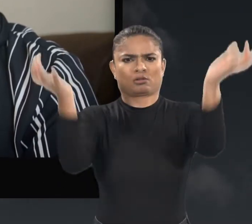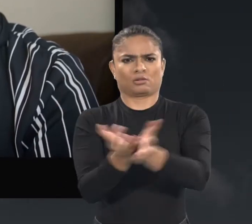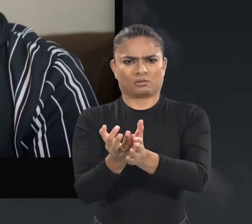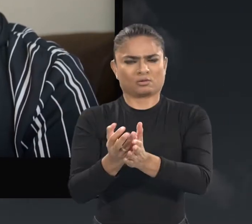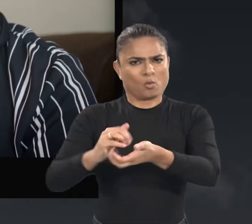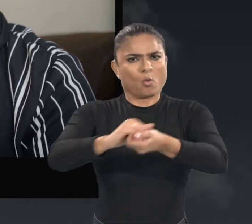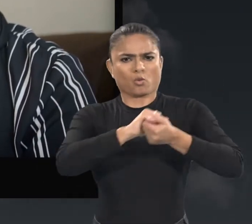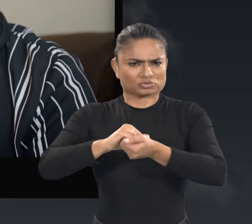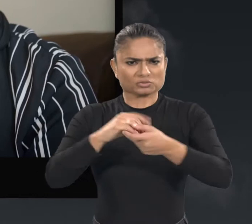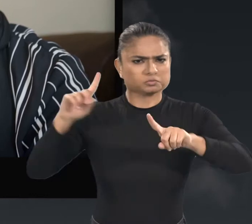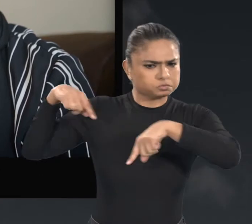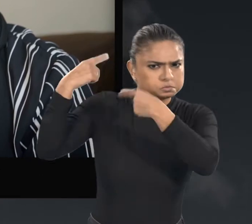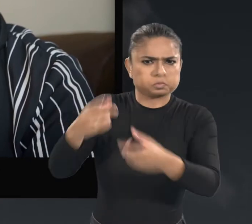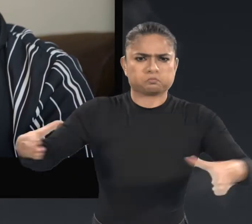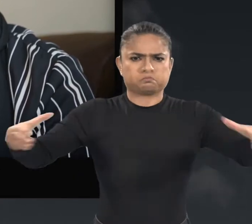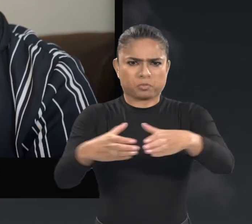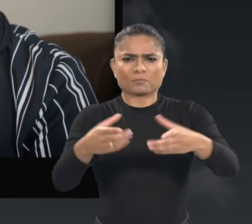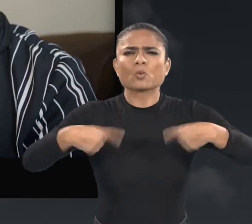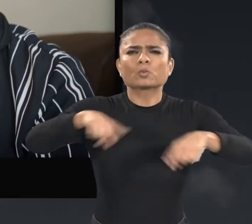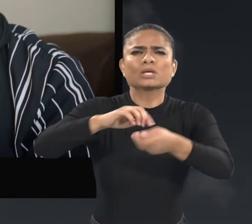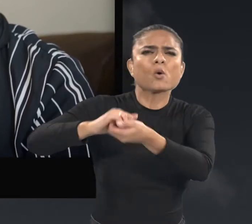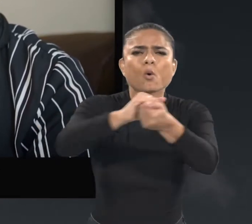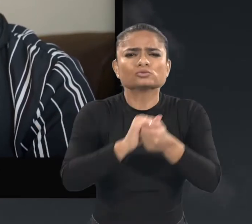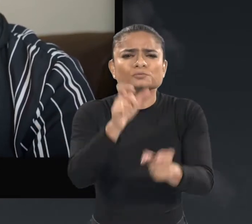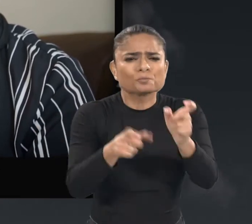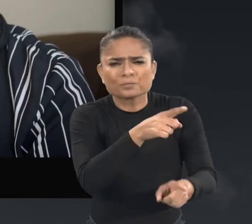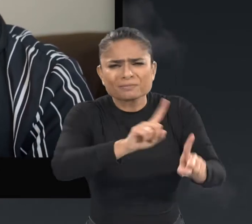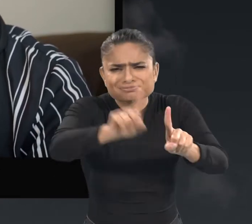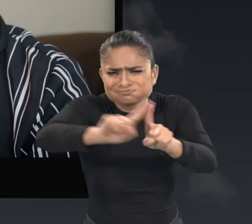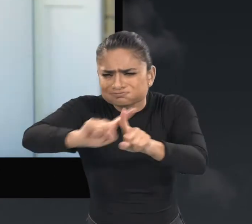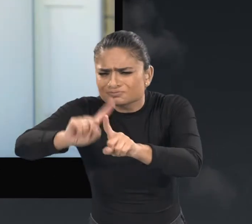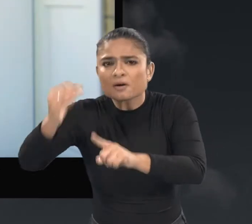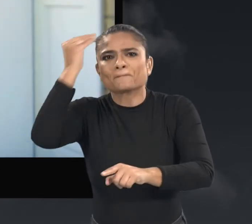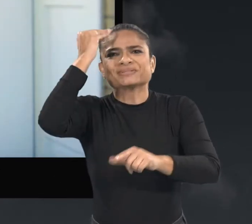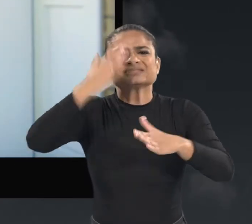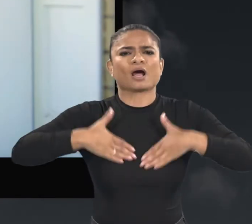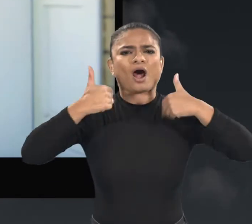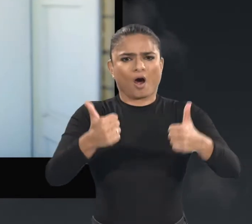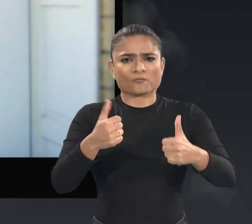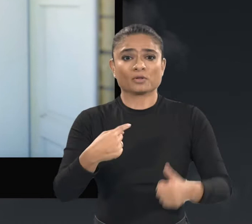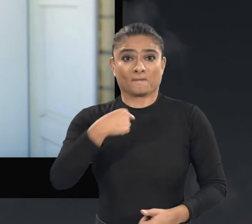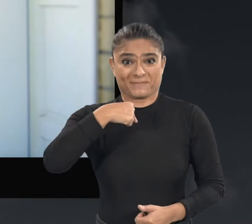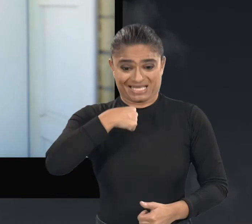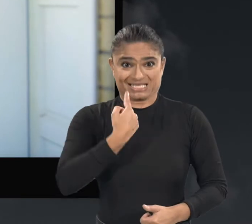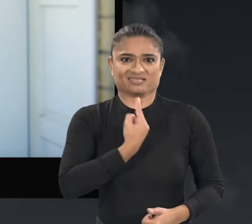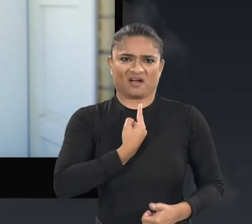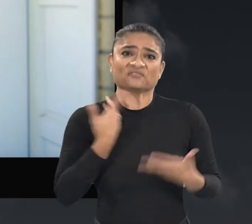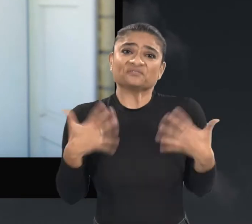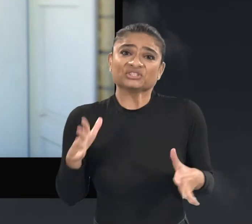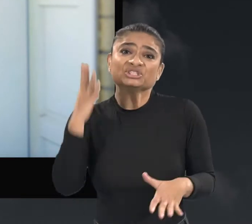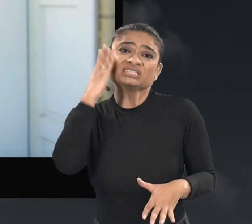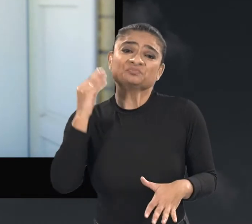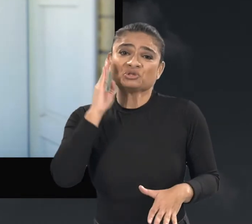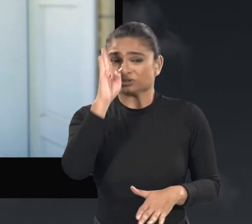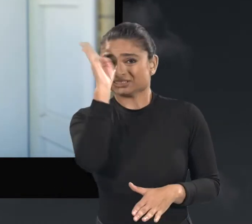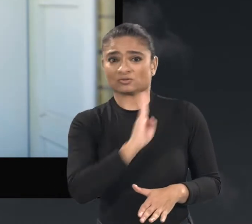lived experience organization, basically an organization of people with mental health conditions. And I myself